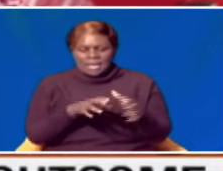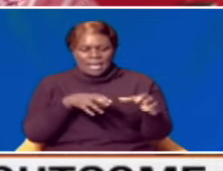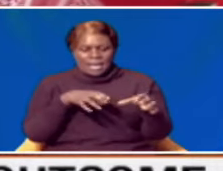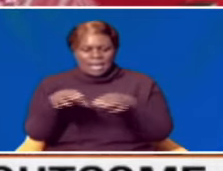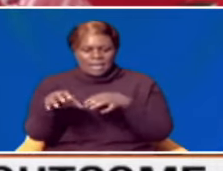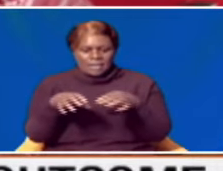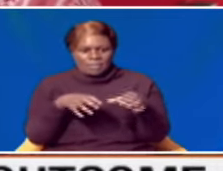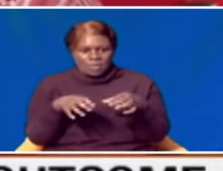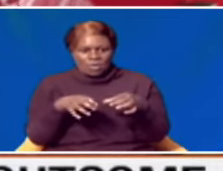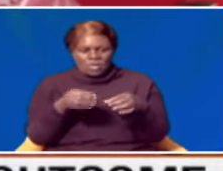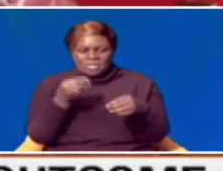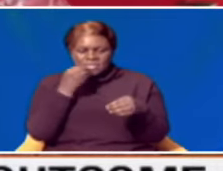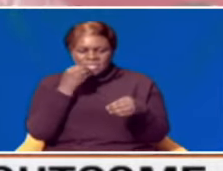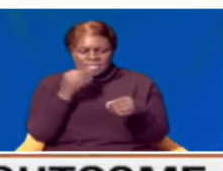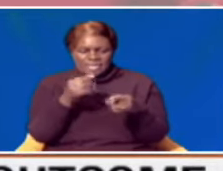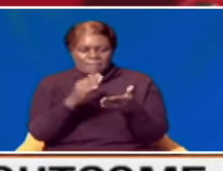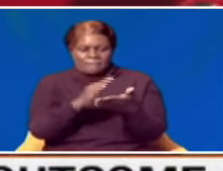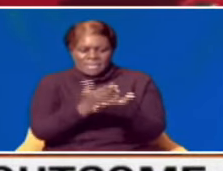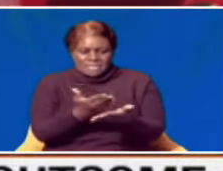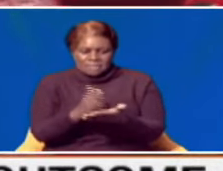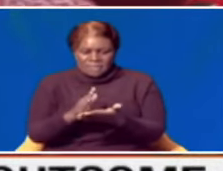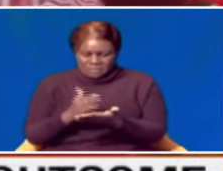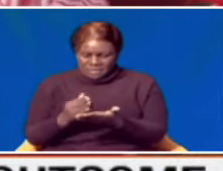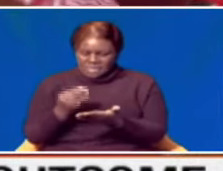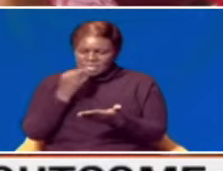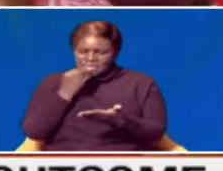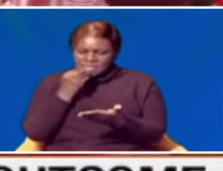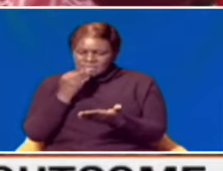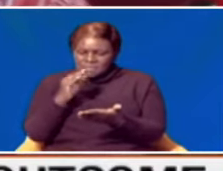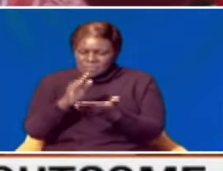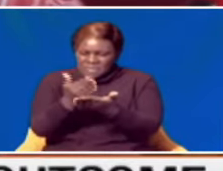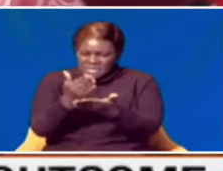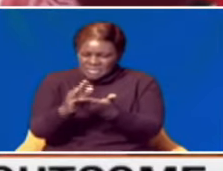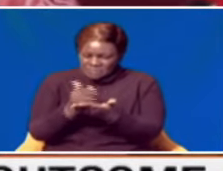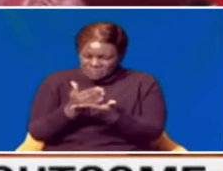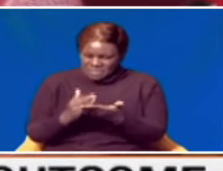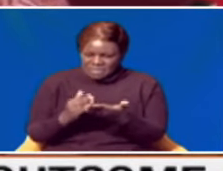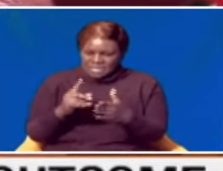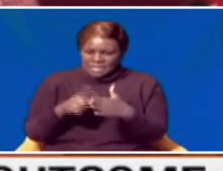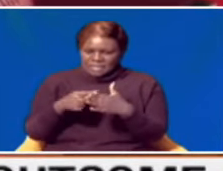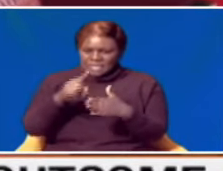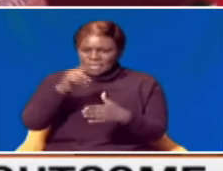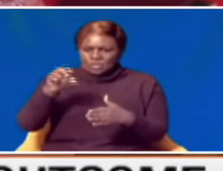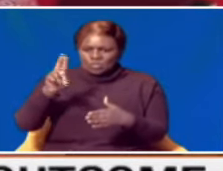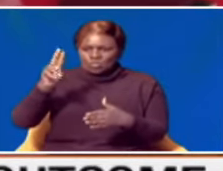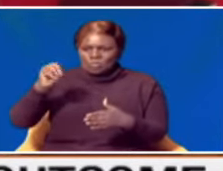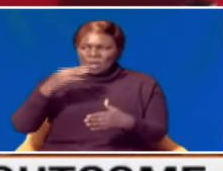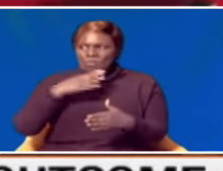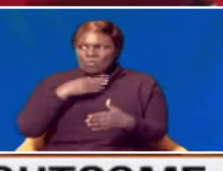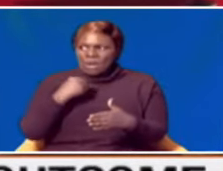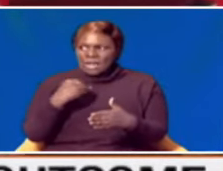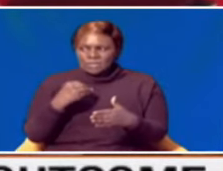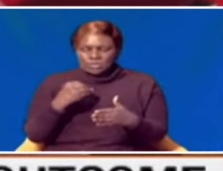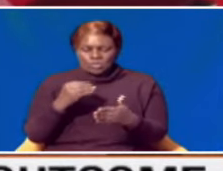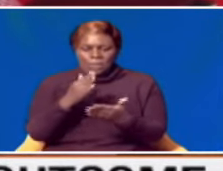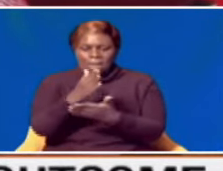be eaten piece by piece. We're eating piece by piece, and then Zuma went to take the piece we're going